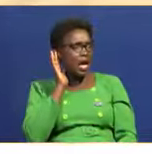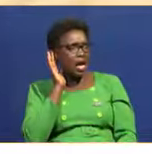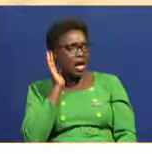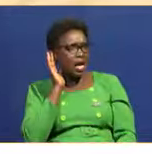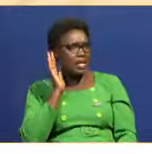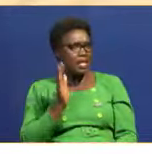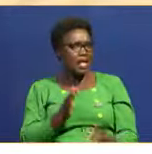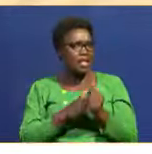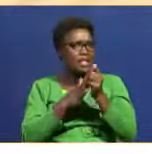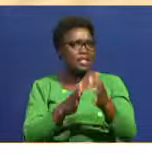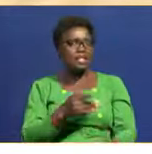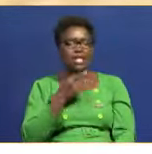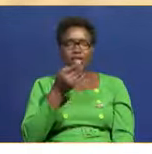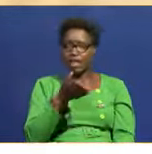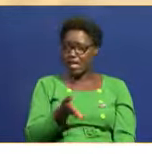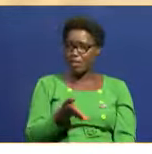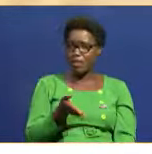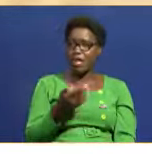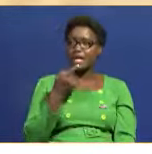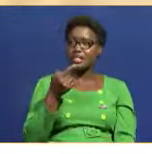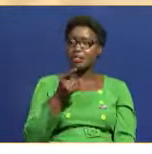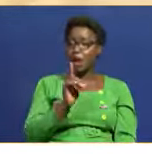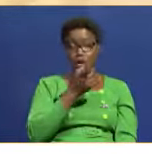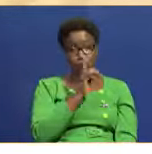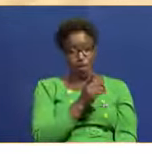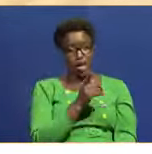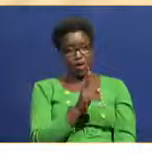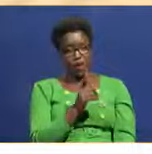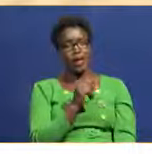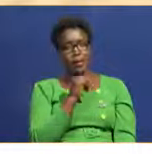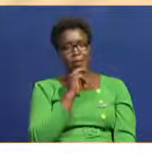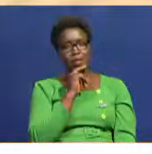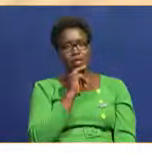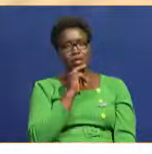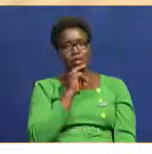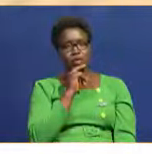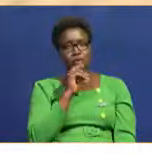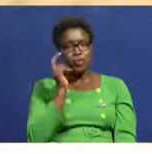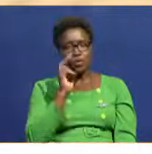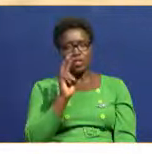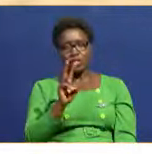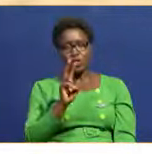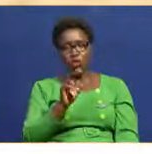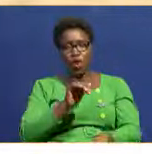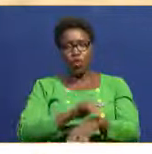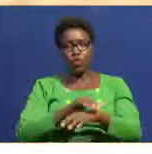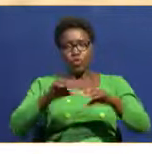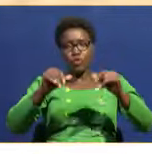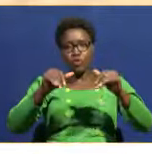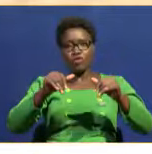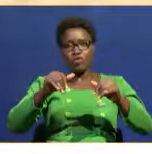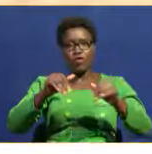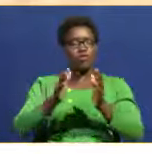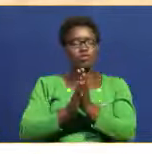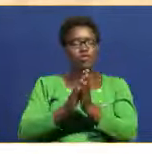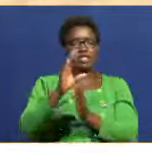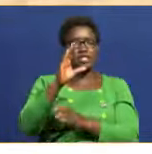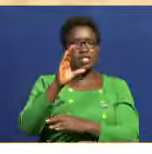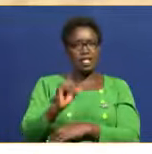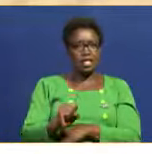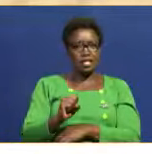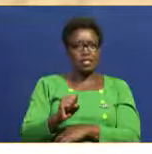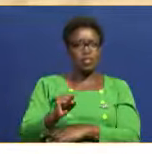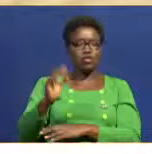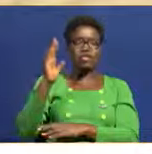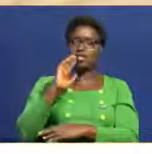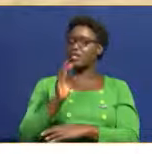kiongozi aliongea hapa. Akasema wewe tunaona uende waziri wa interior. Lakini nataka